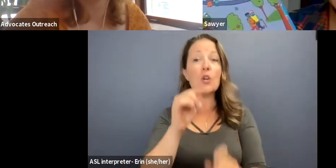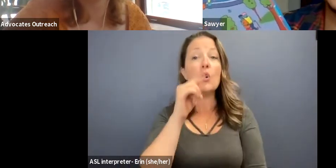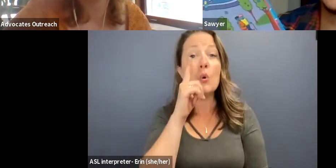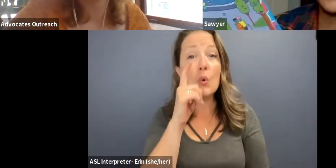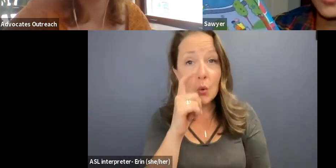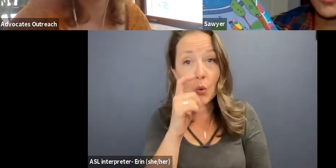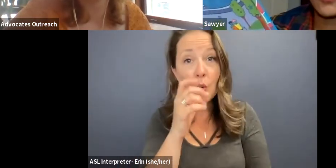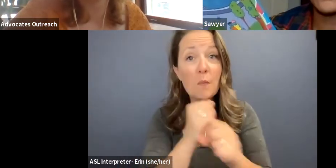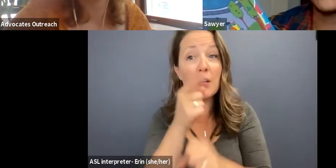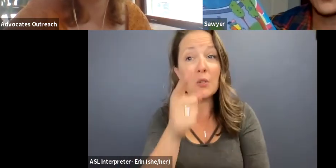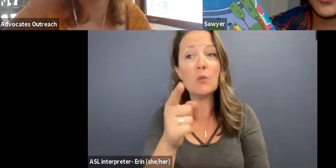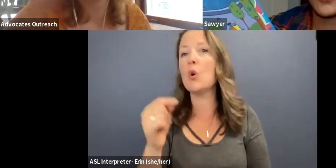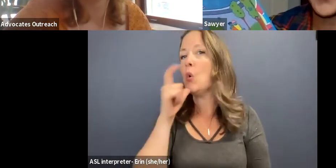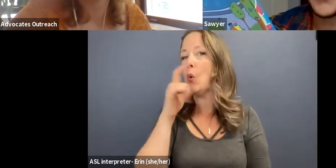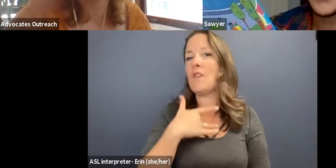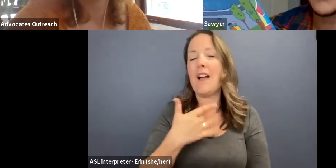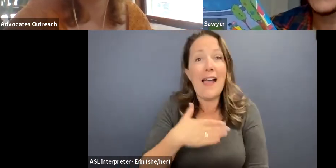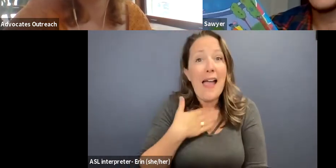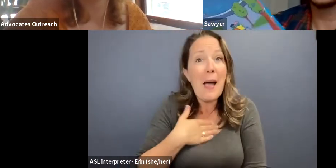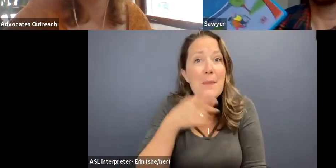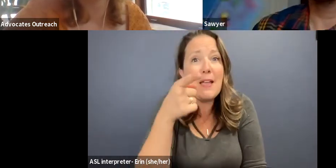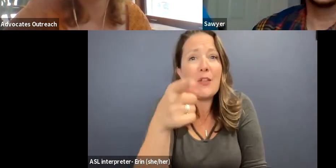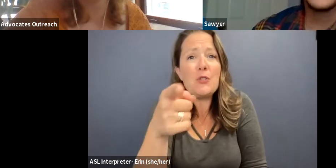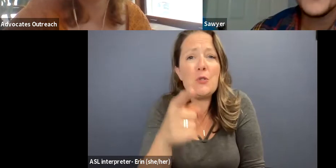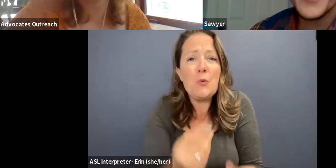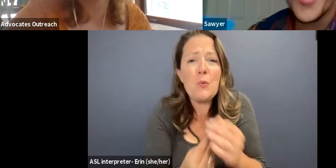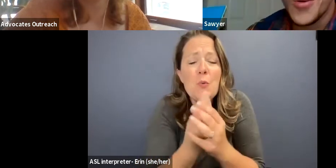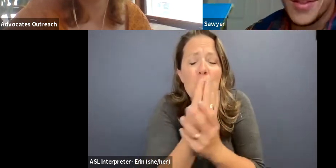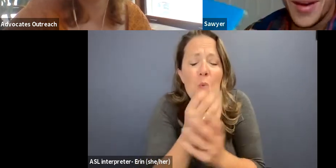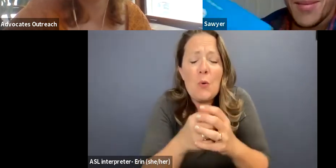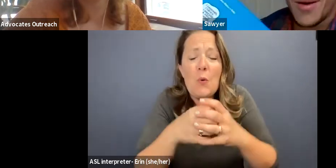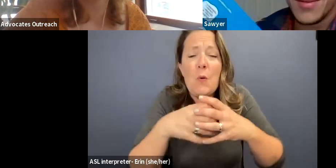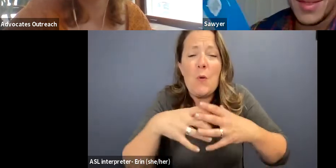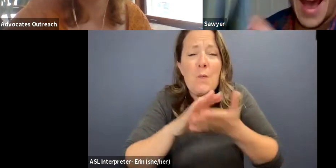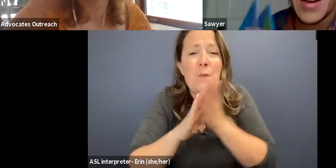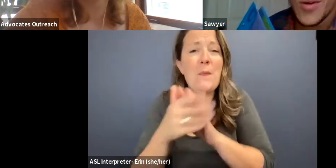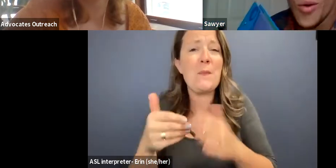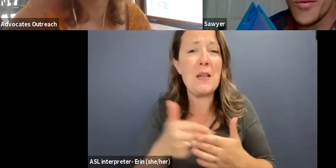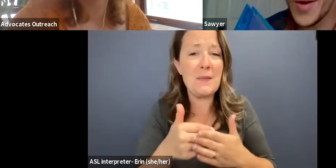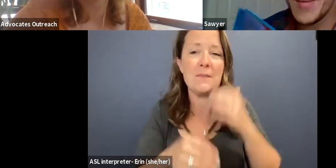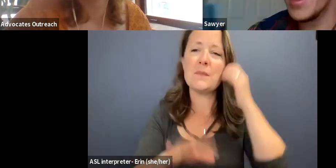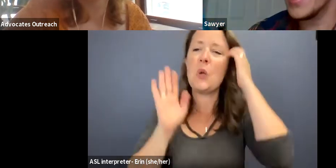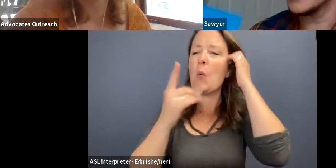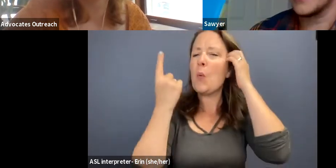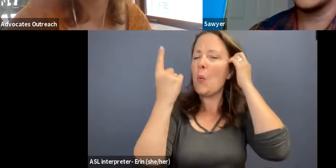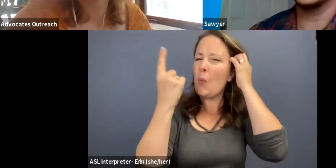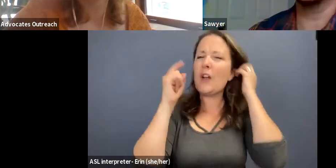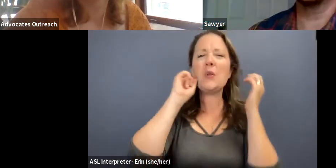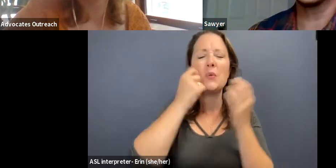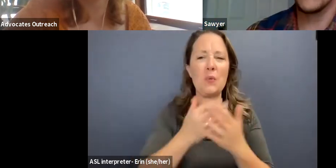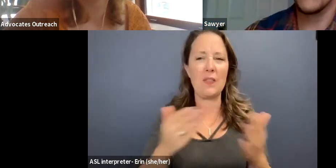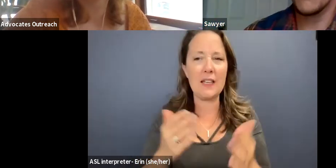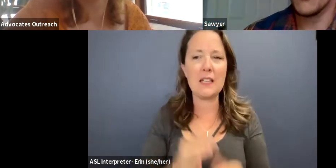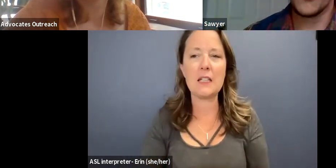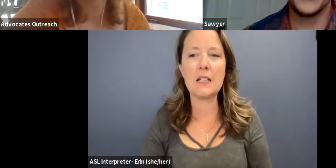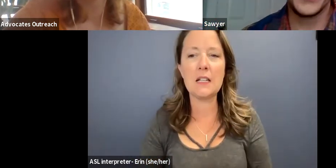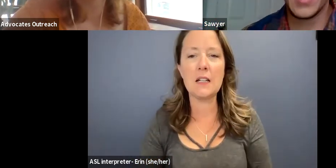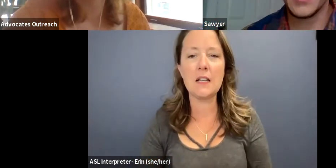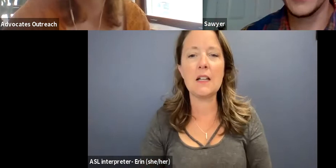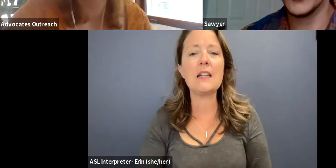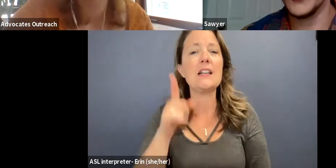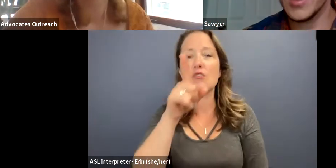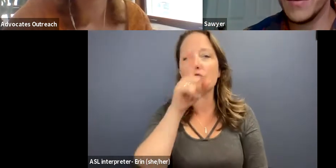the act of sex yet, but it can like, so like, here's just a couple little excerpt